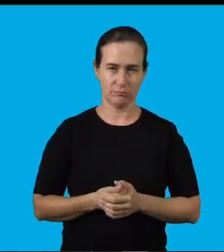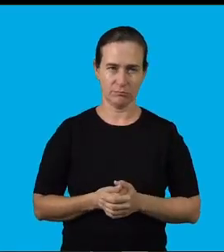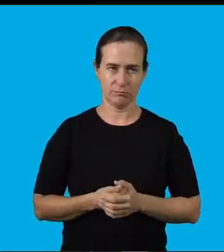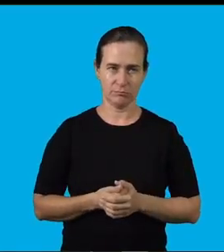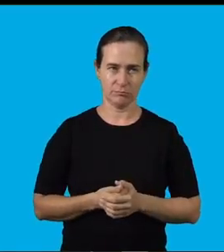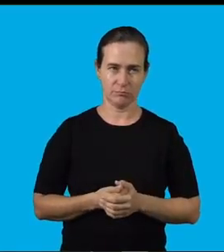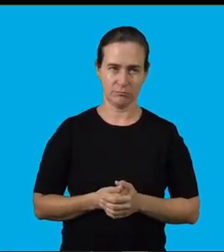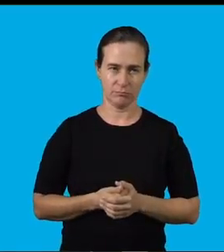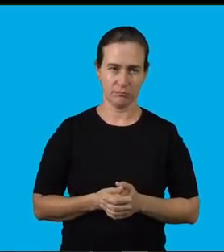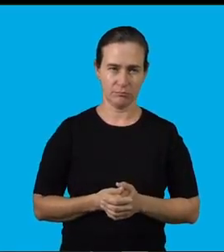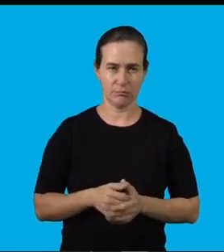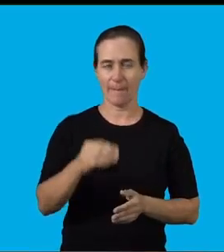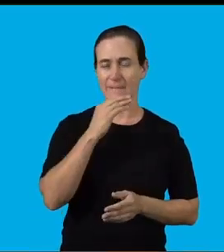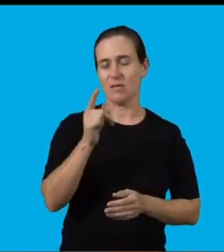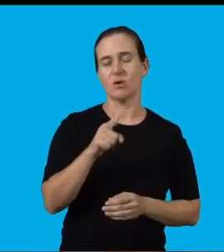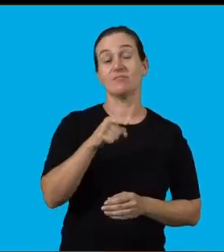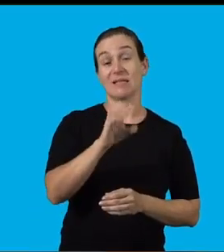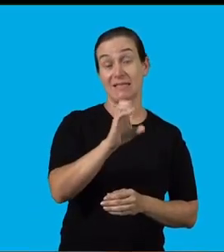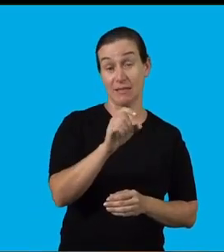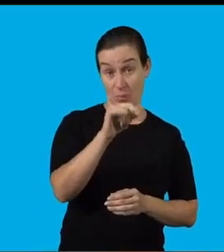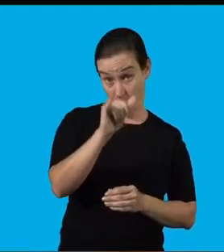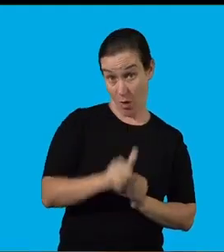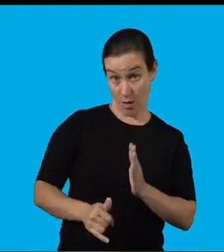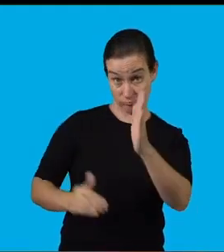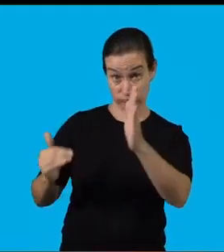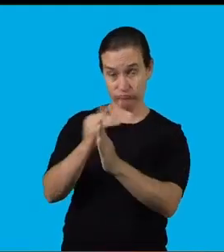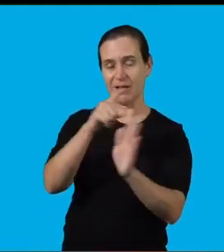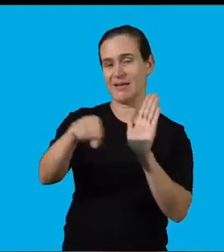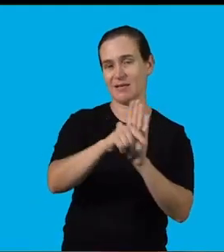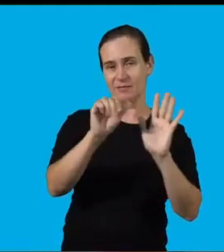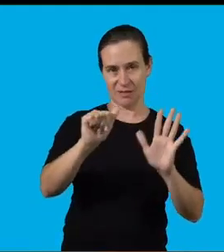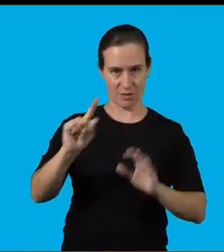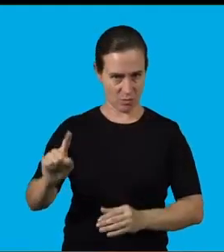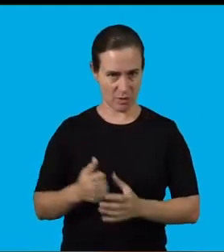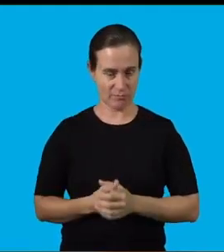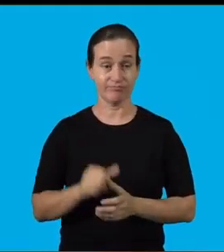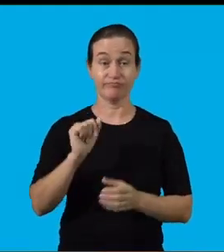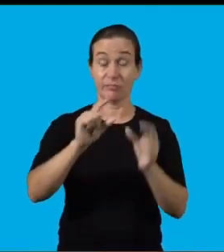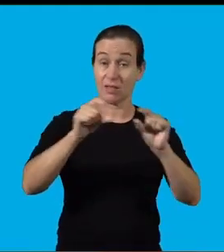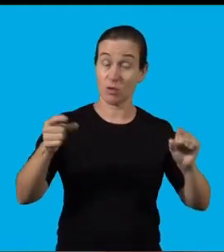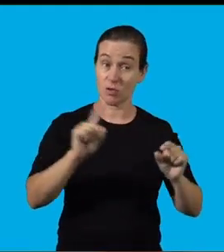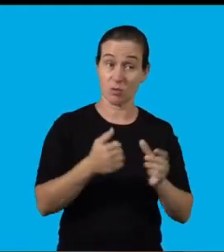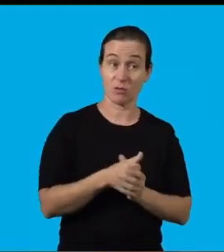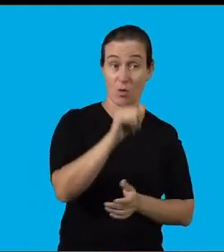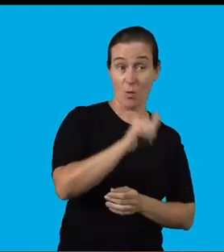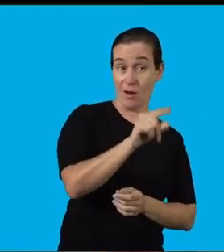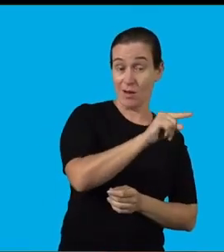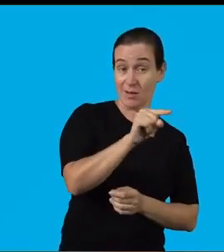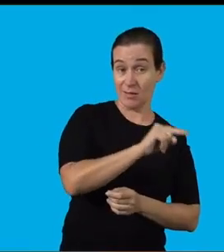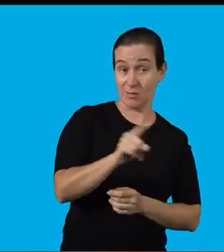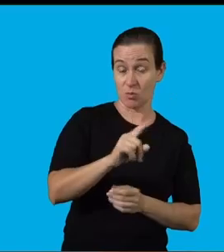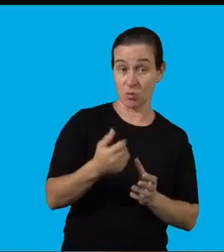which is negative 61. So therefore c, which is your y-intercept, is negative 61, and your equation becomes y is equal